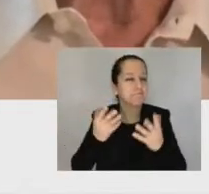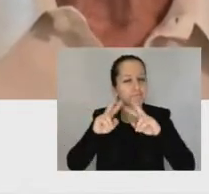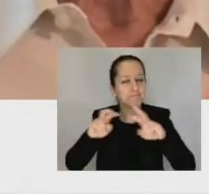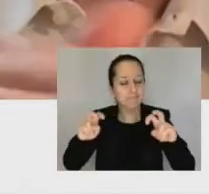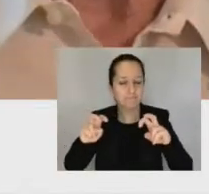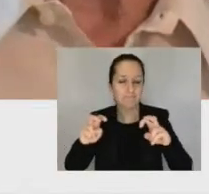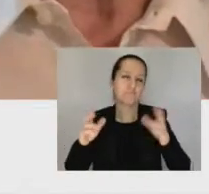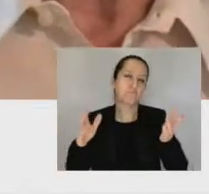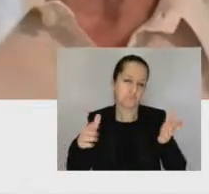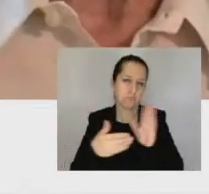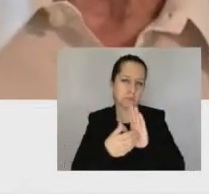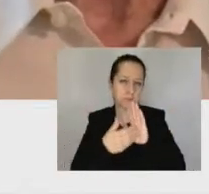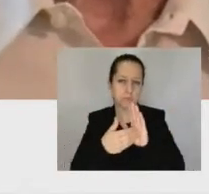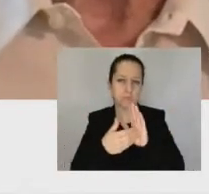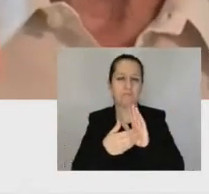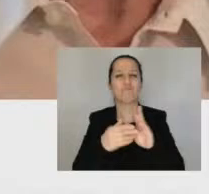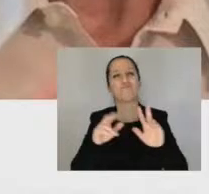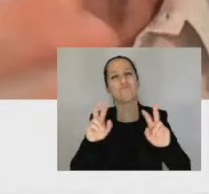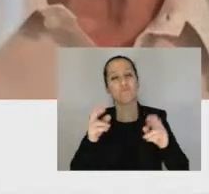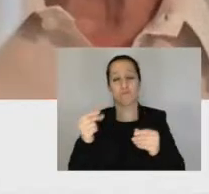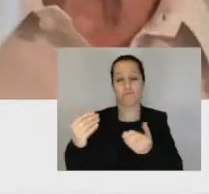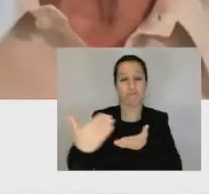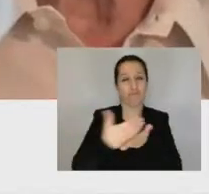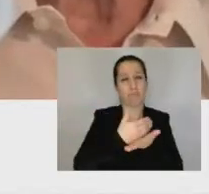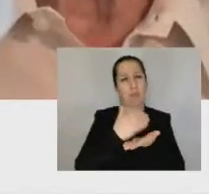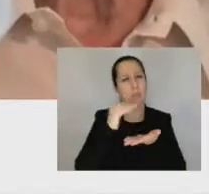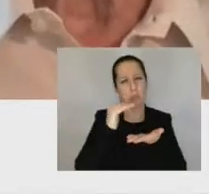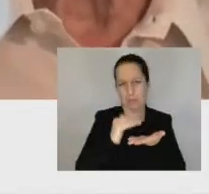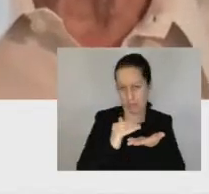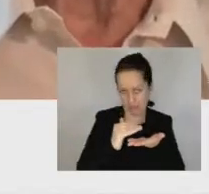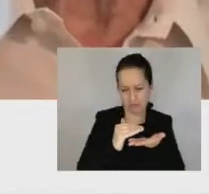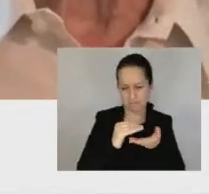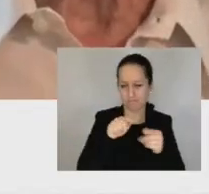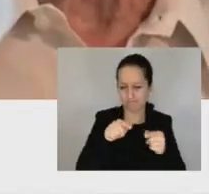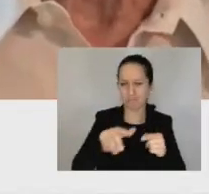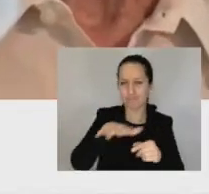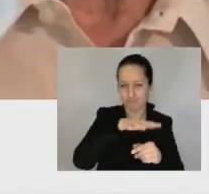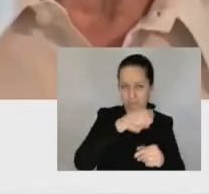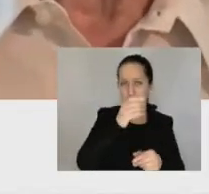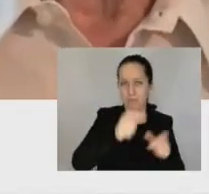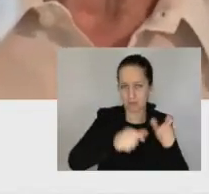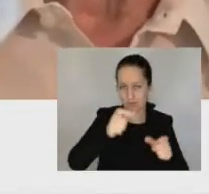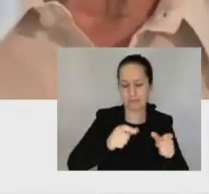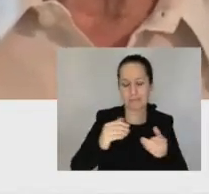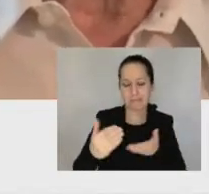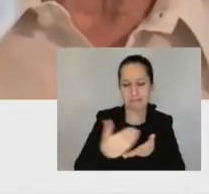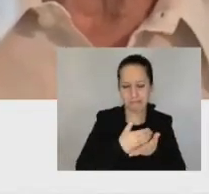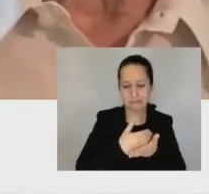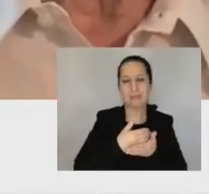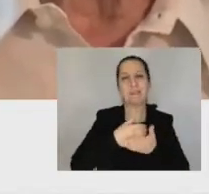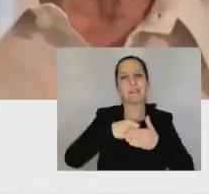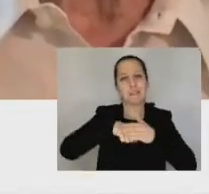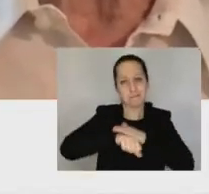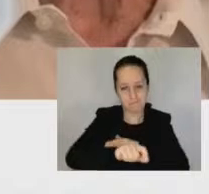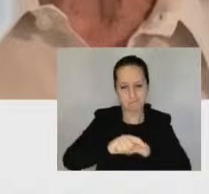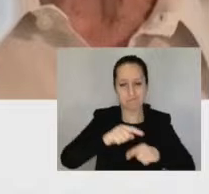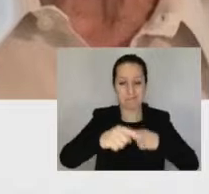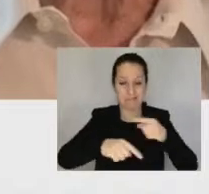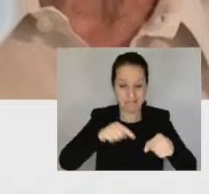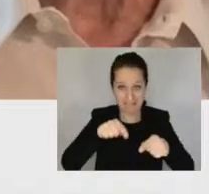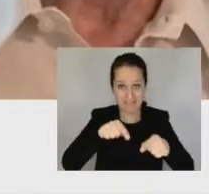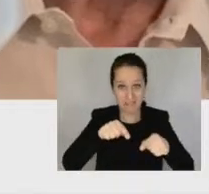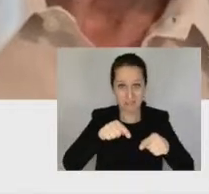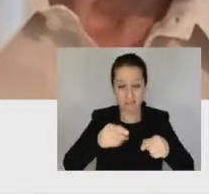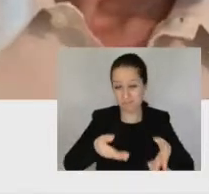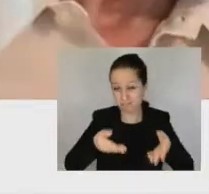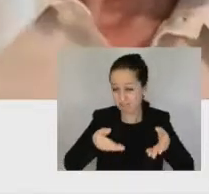desk, to the median at the current rate of social mobility? In Denmark, it would take 2